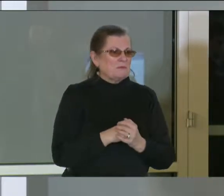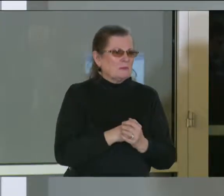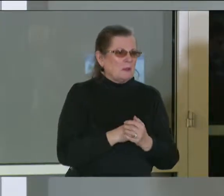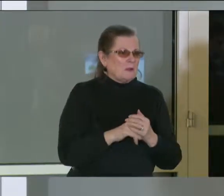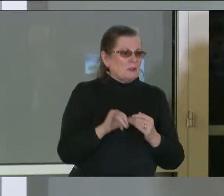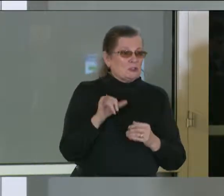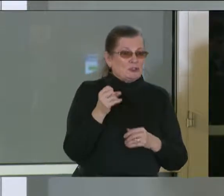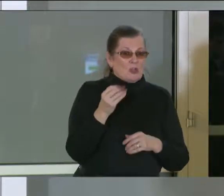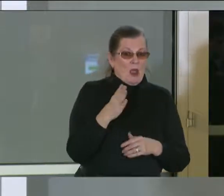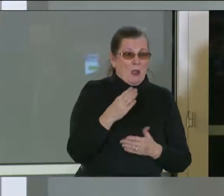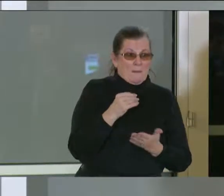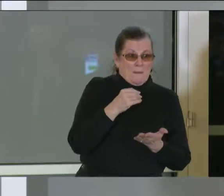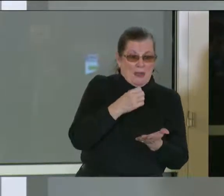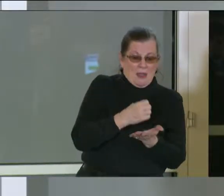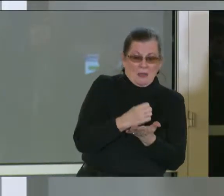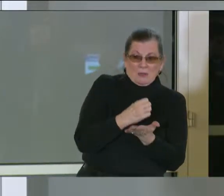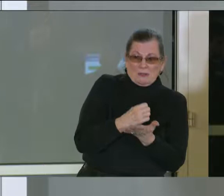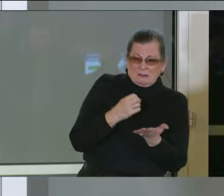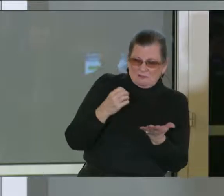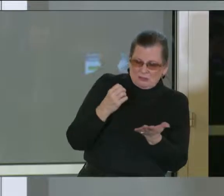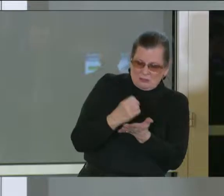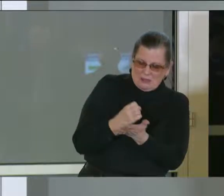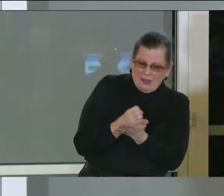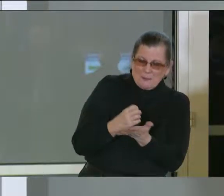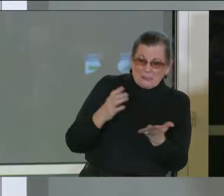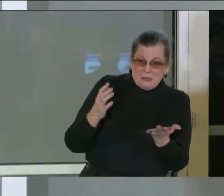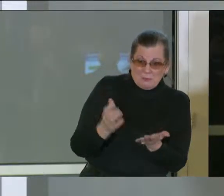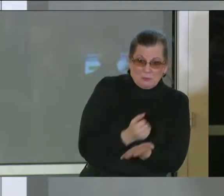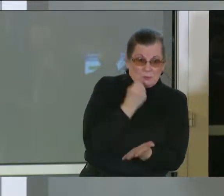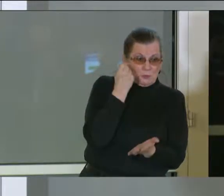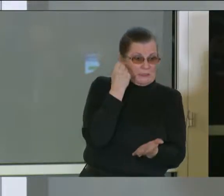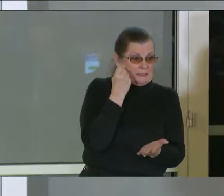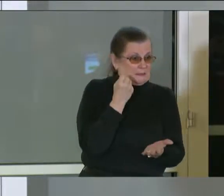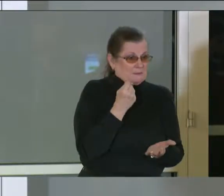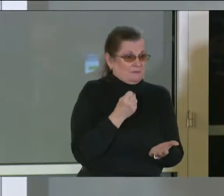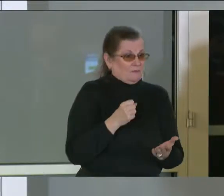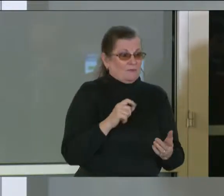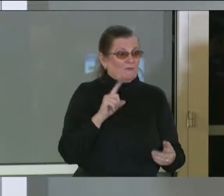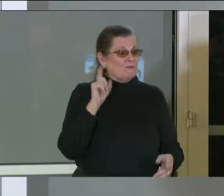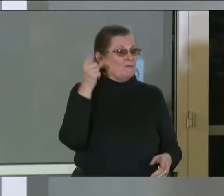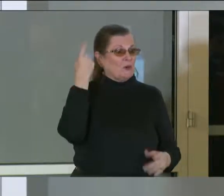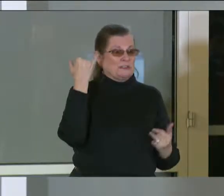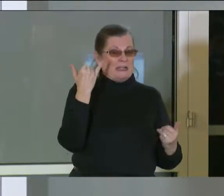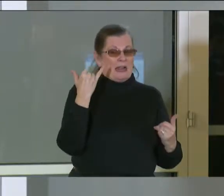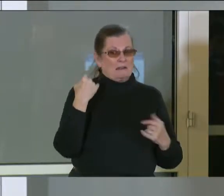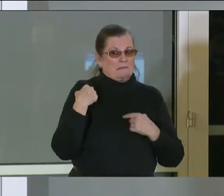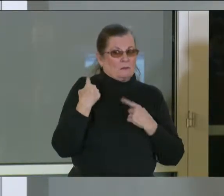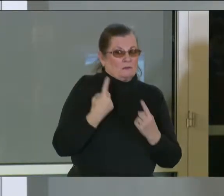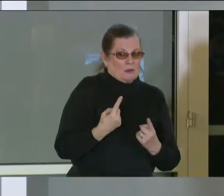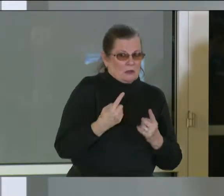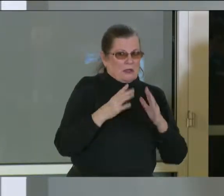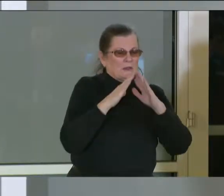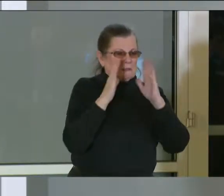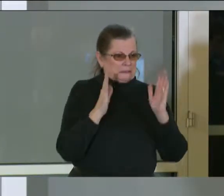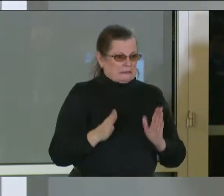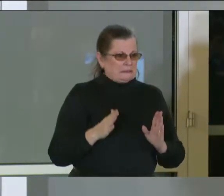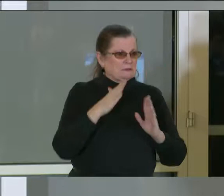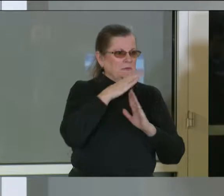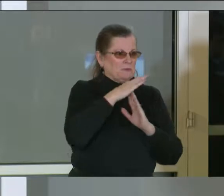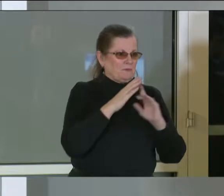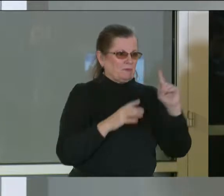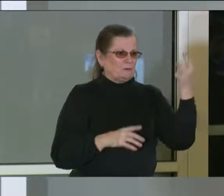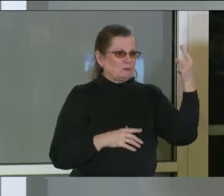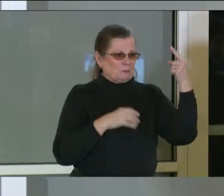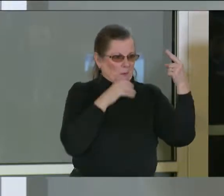Looks like housing is taking an early lead. We've had one issue at the top every forum, but